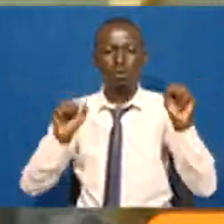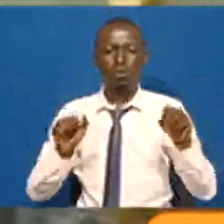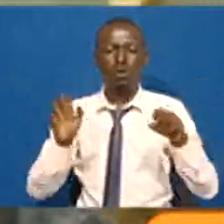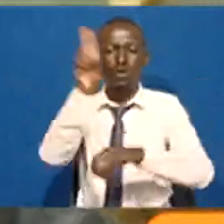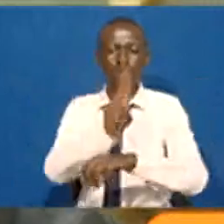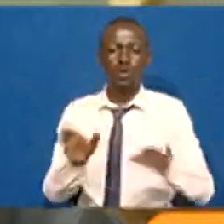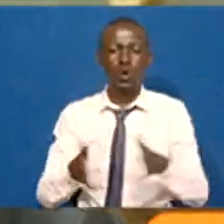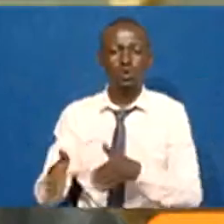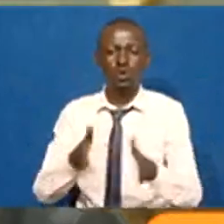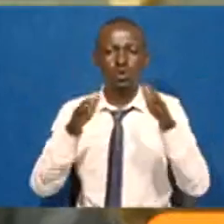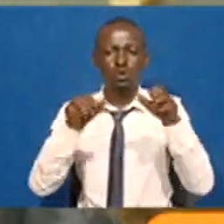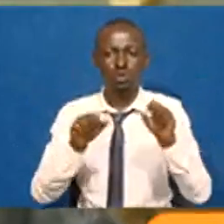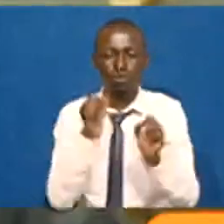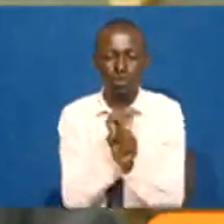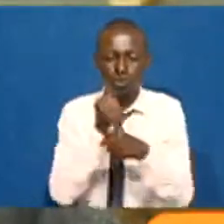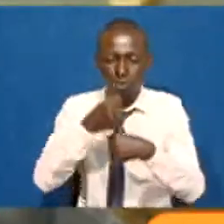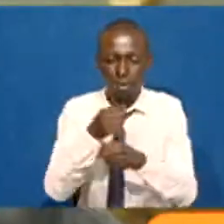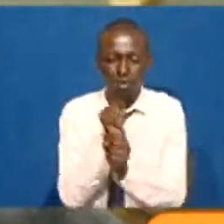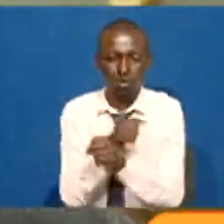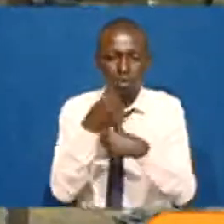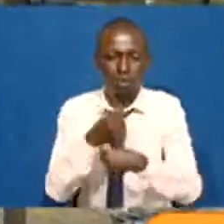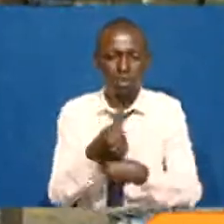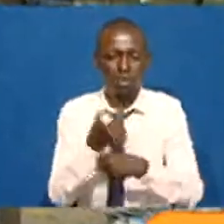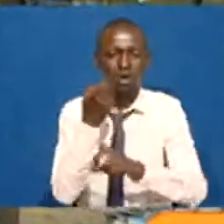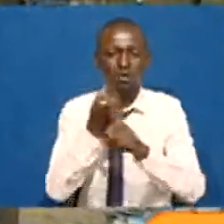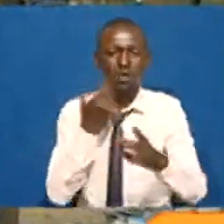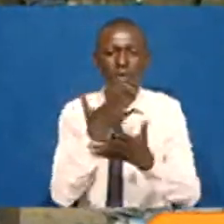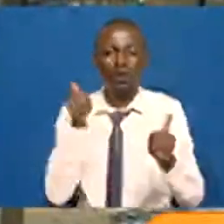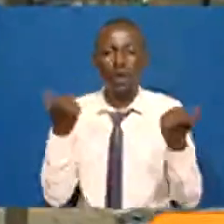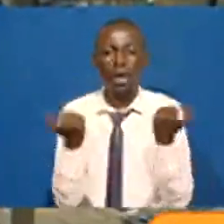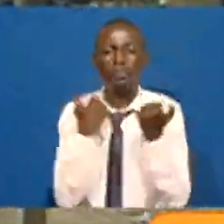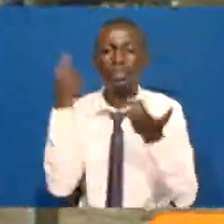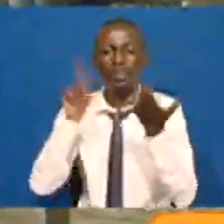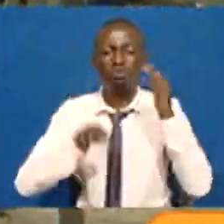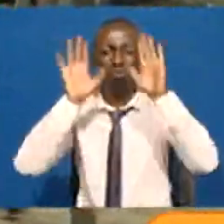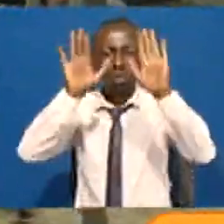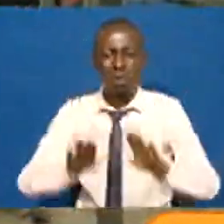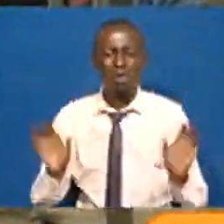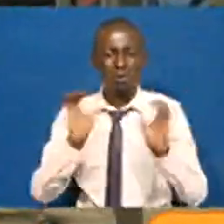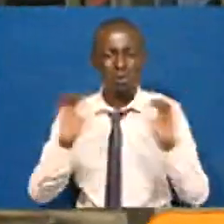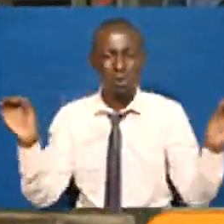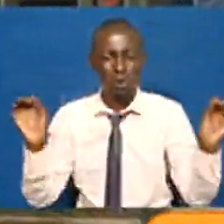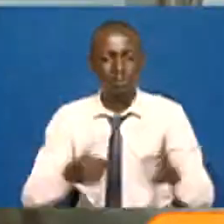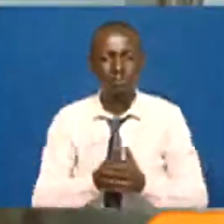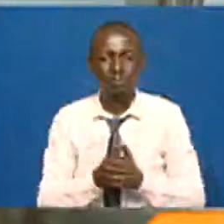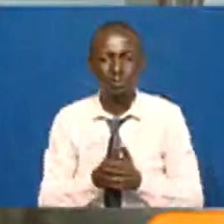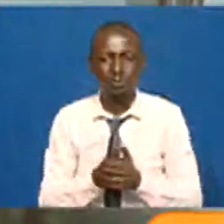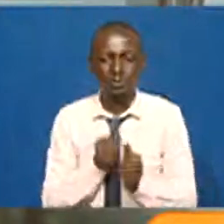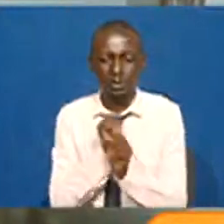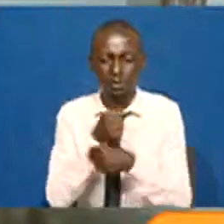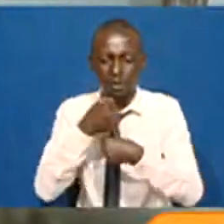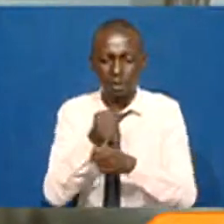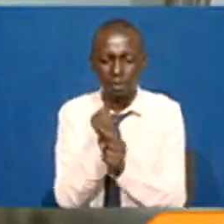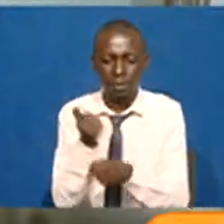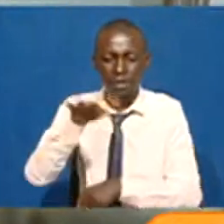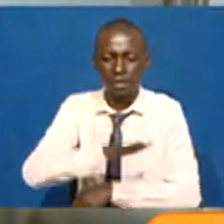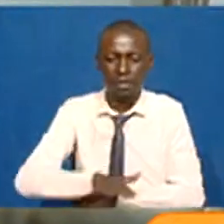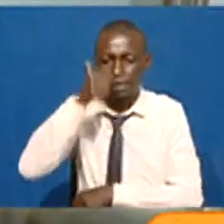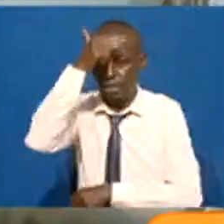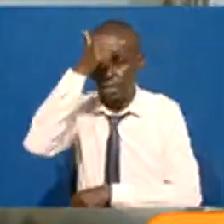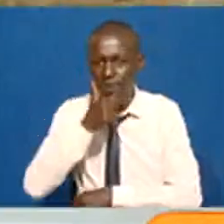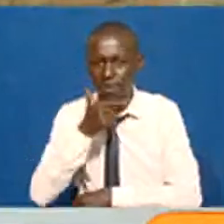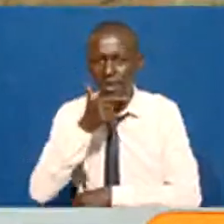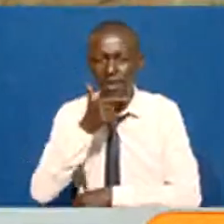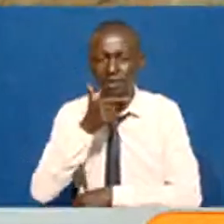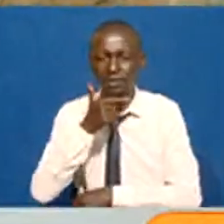make fuel out of what is currently just being thrown away. Adumu Stoves has contracted artisans in Thika who design and make their